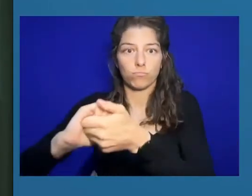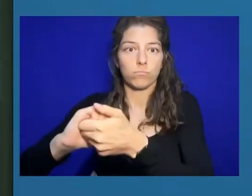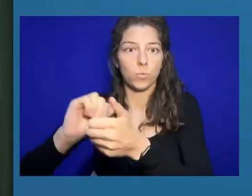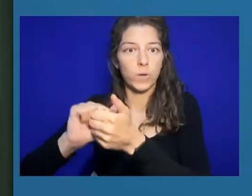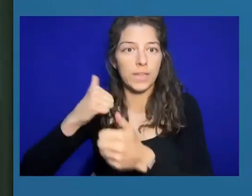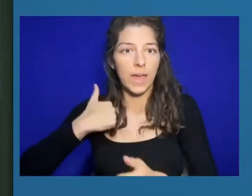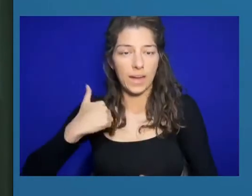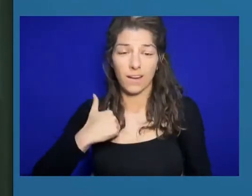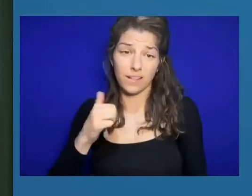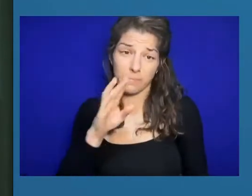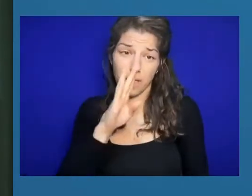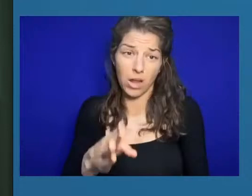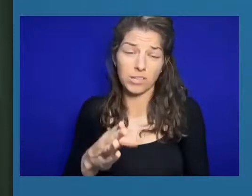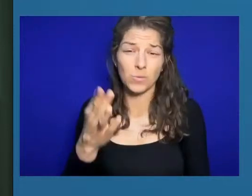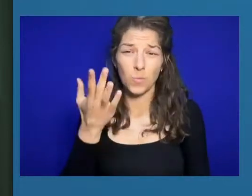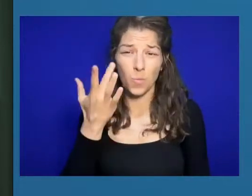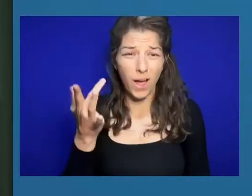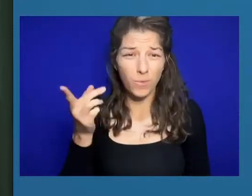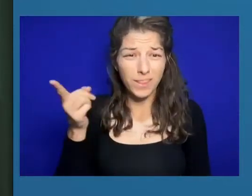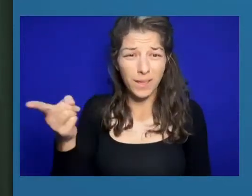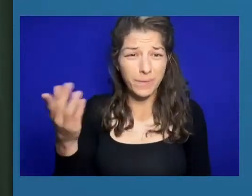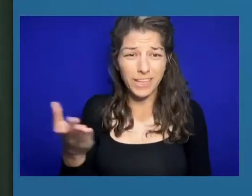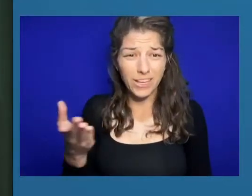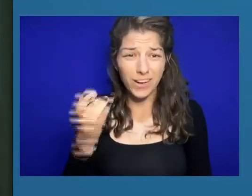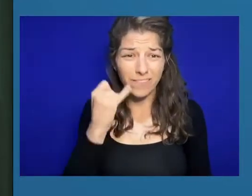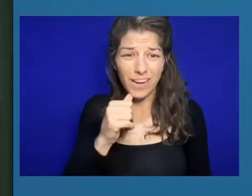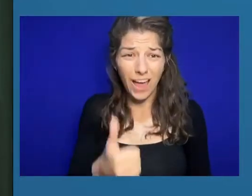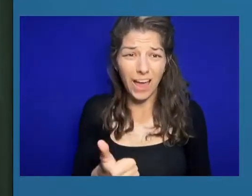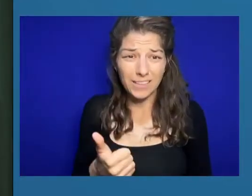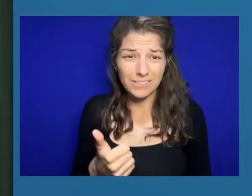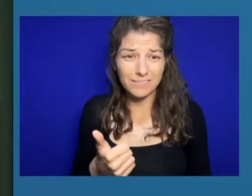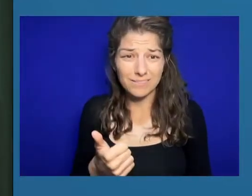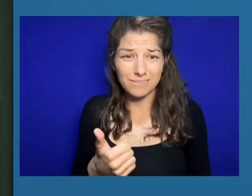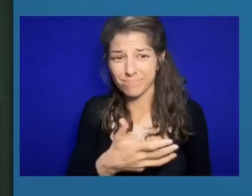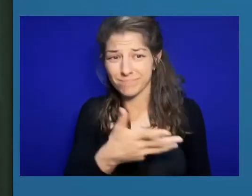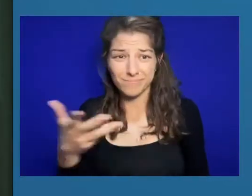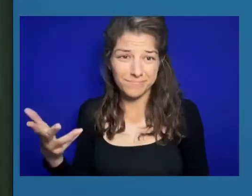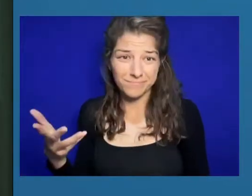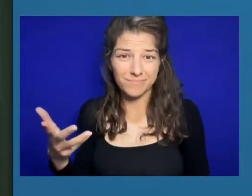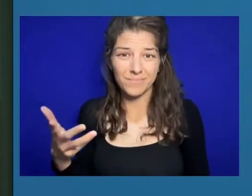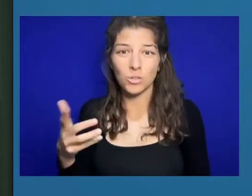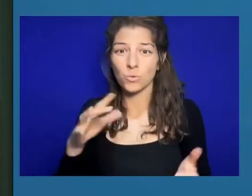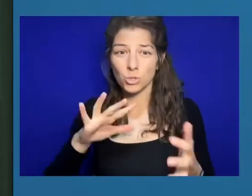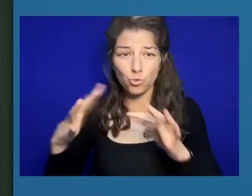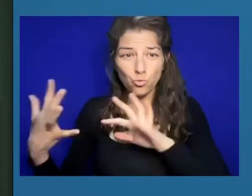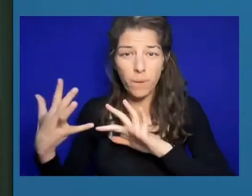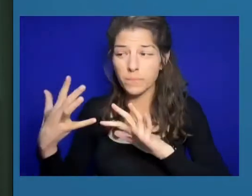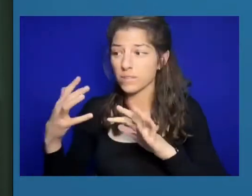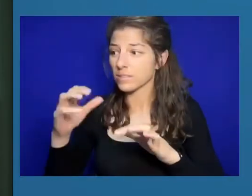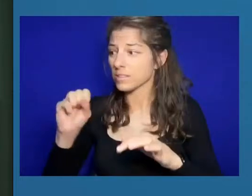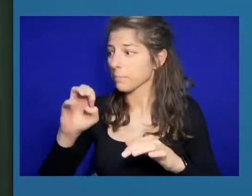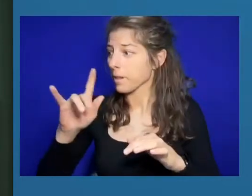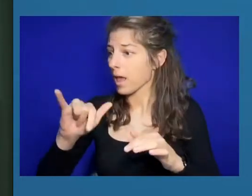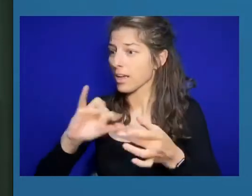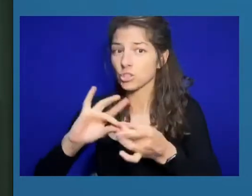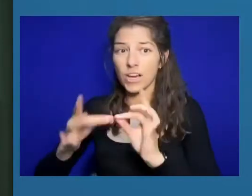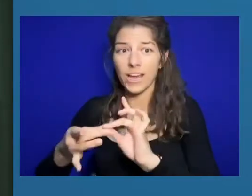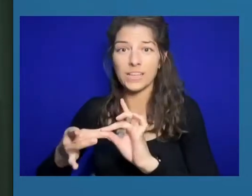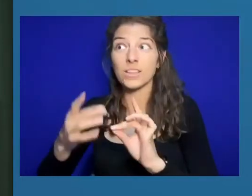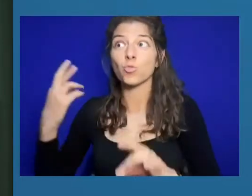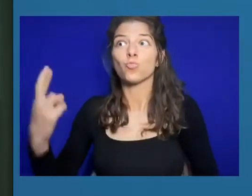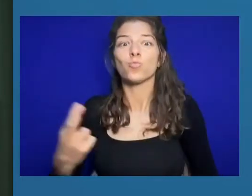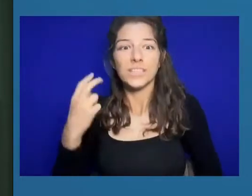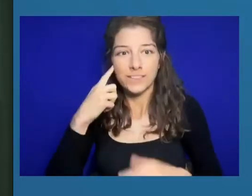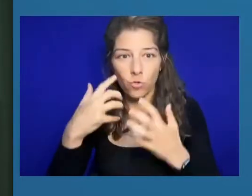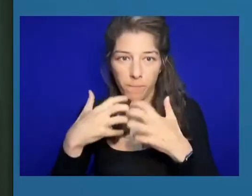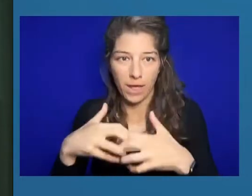frank, why would they be here otherwise? You disrupt those supply chains, you're disrupting the very reason for manufacturing